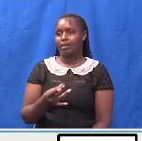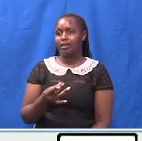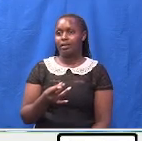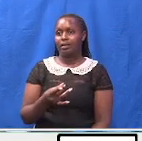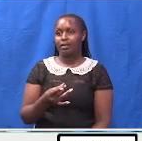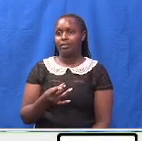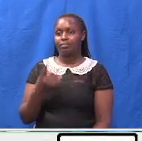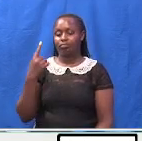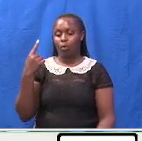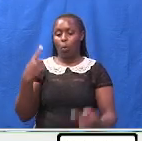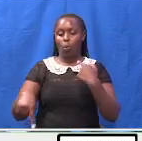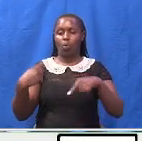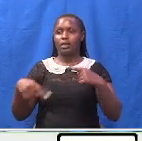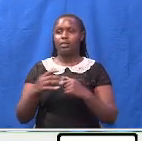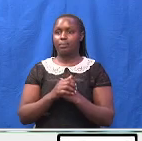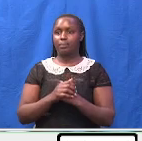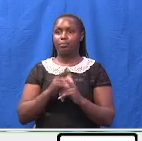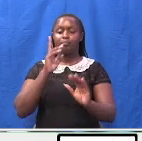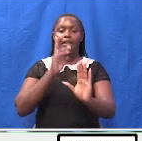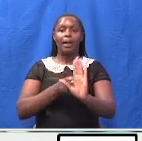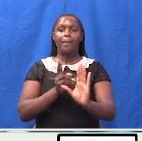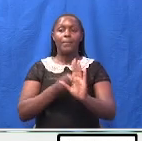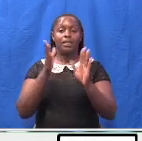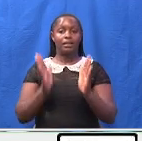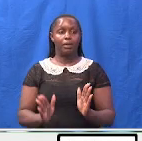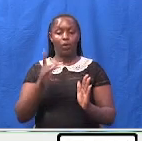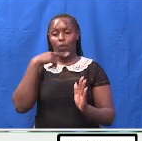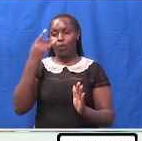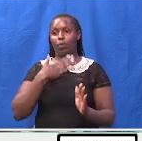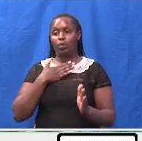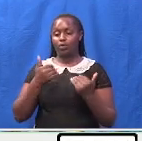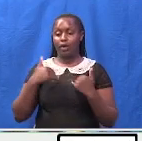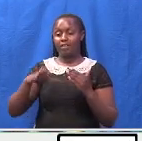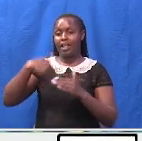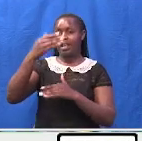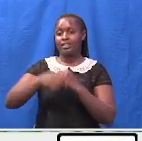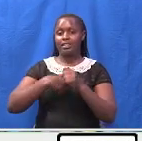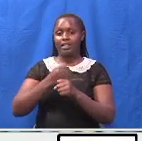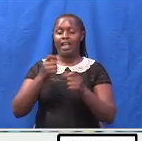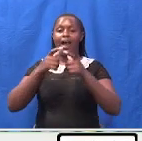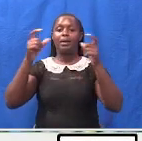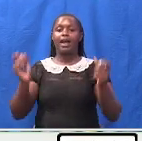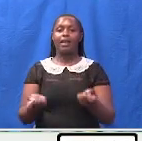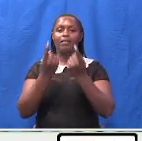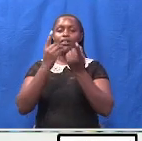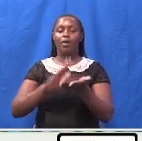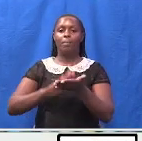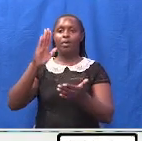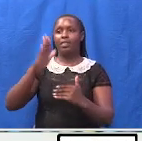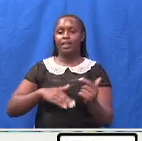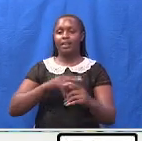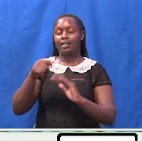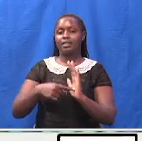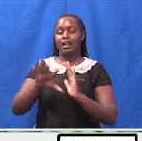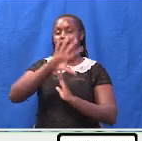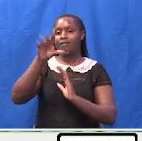the race. And to the participants, we will want to have next year a bigger event, more than this, for the Africa Triathlon Cup. We will want to